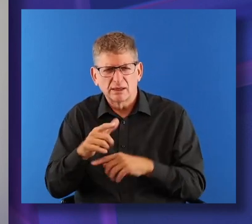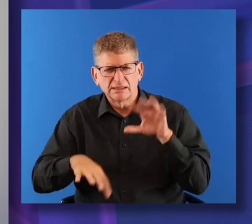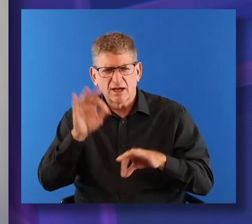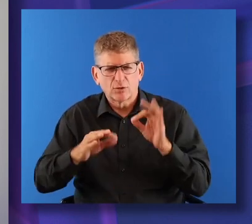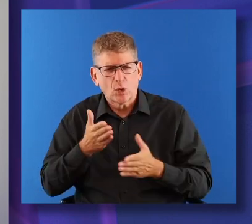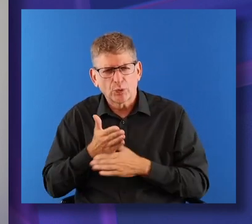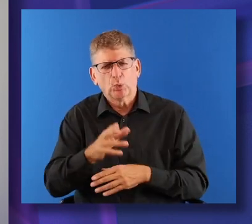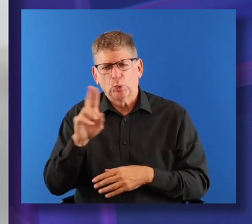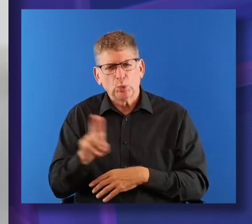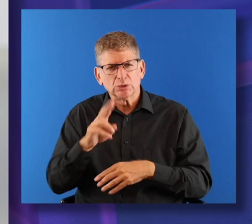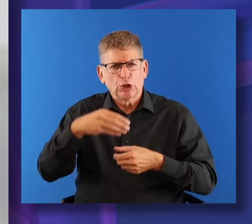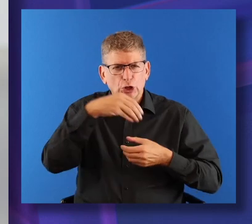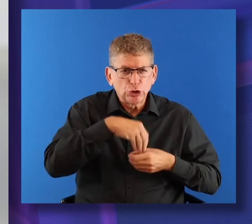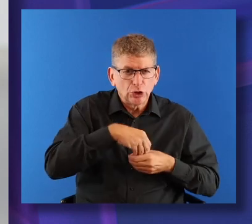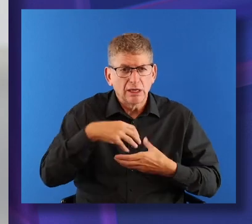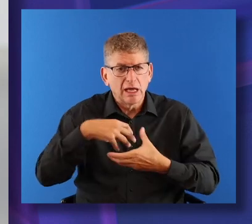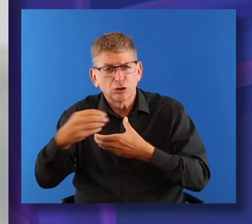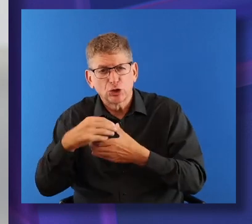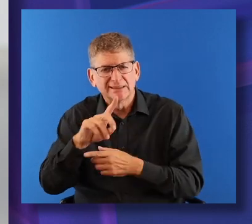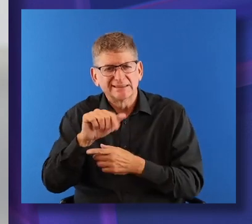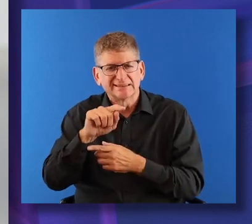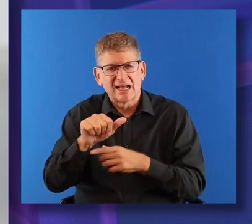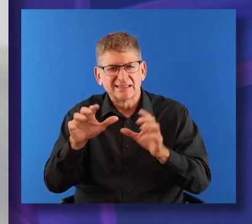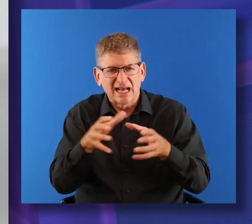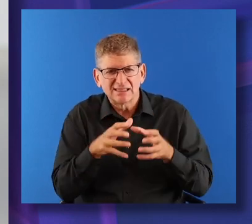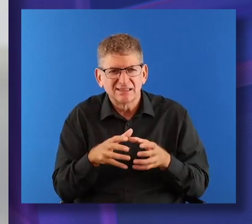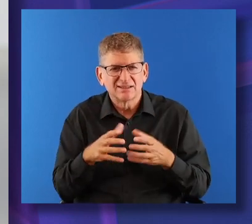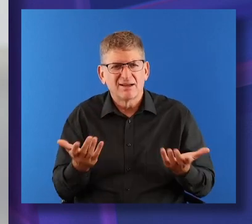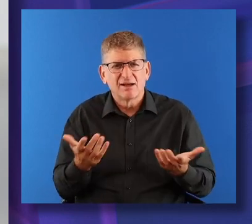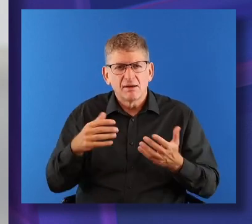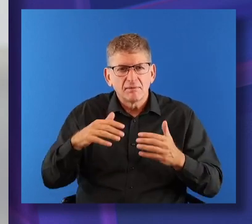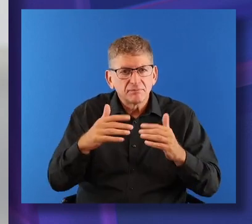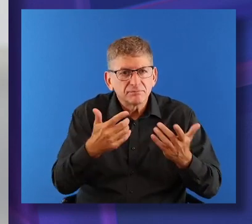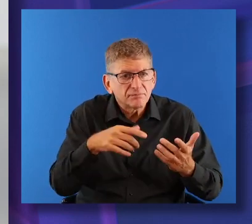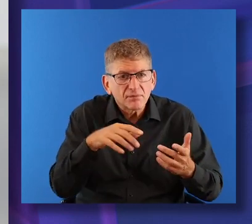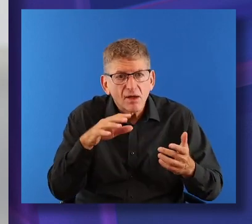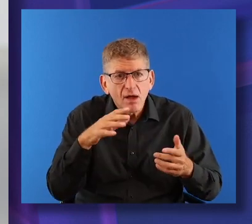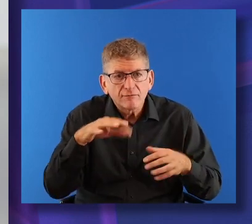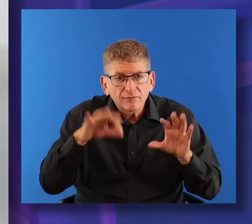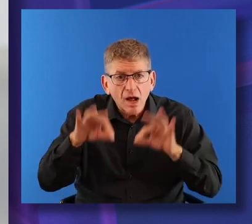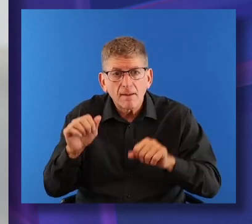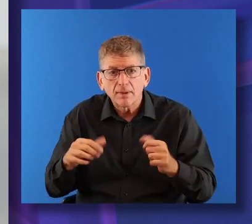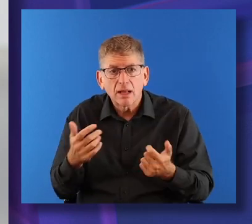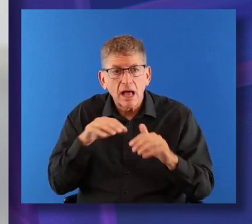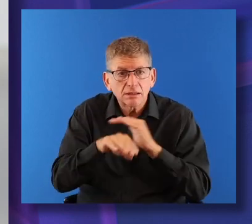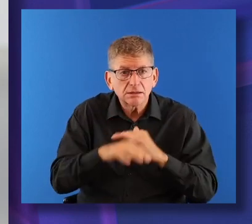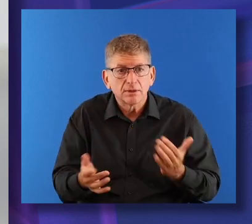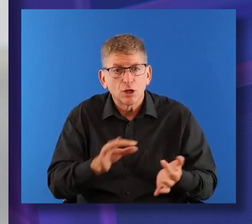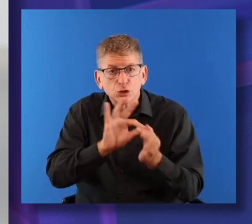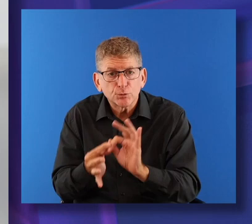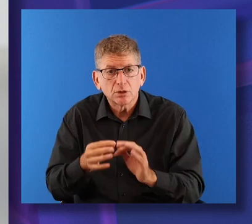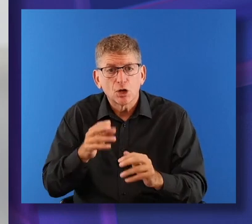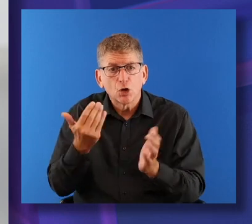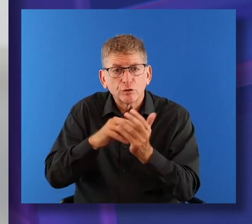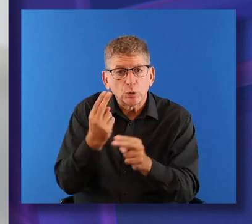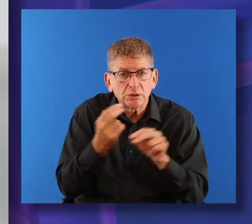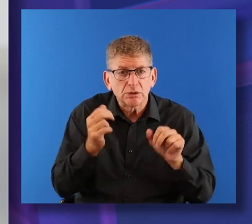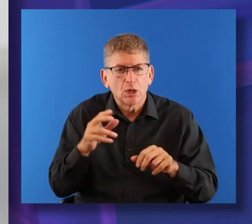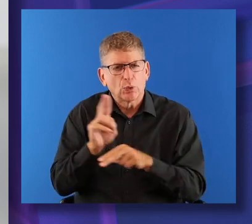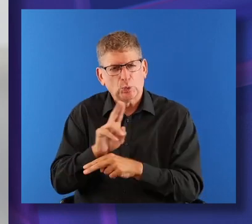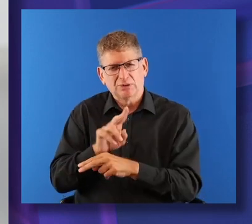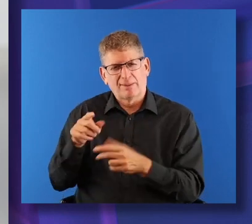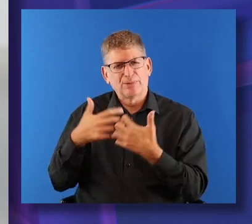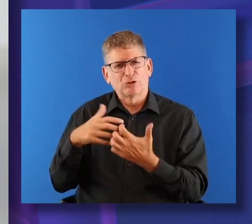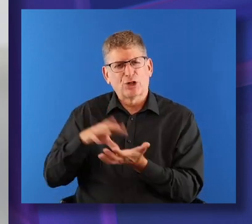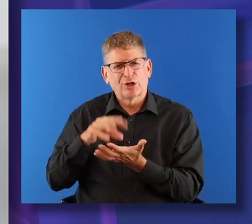fair, findable, accessible, interpretable, and reusable, and through applying machine learning and computational approaches to